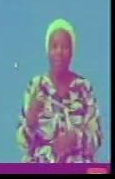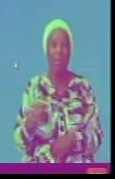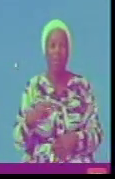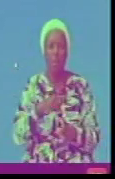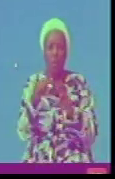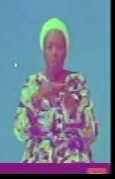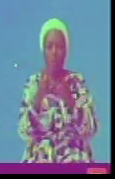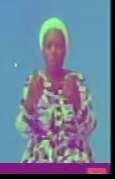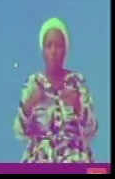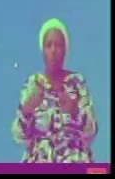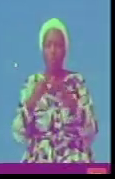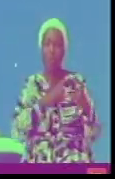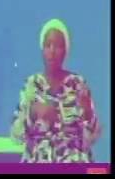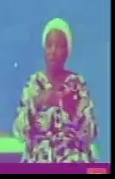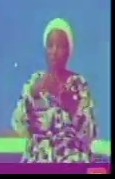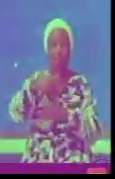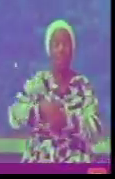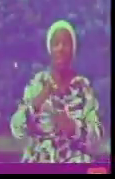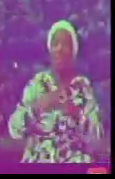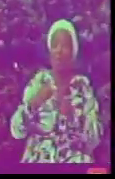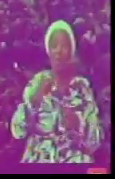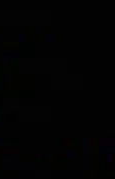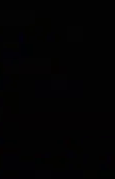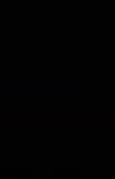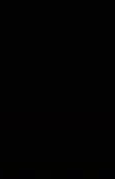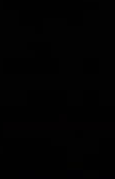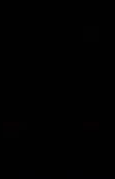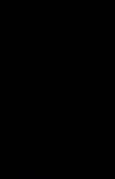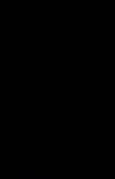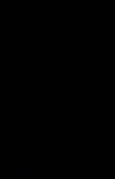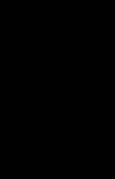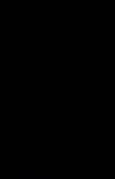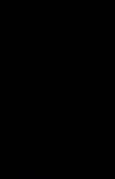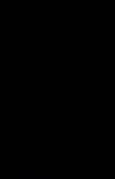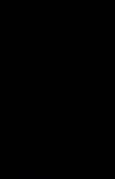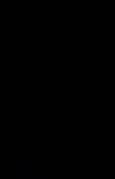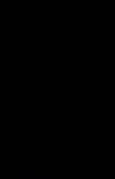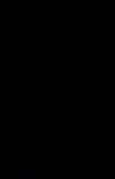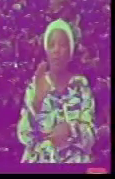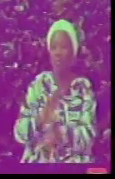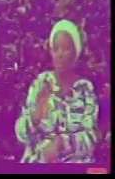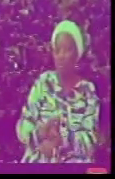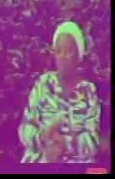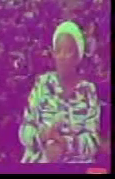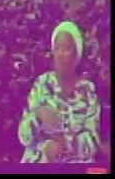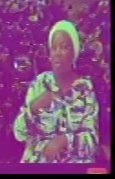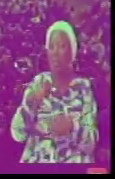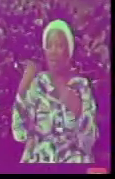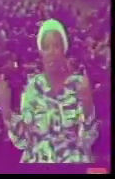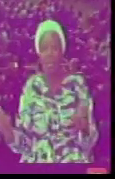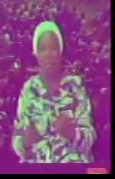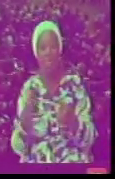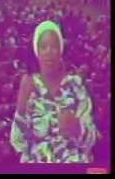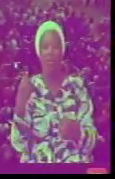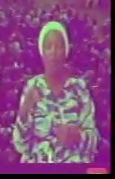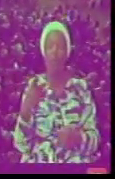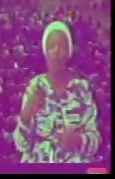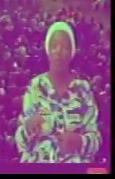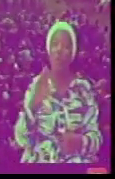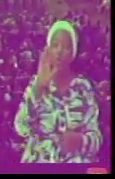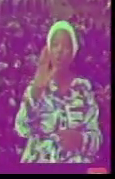Tonight, I am not confessing the sin of the church, of your